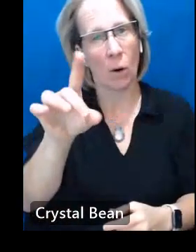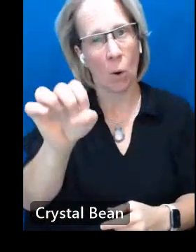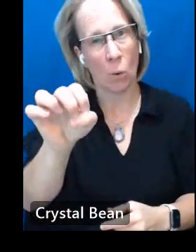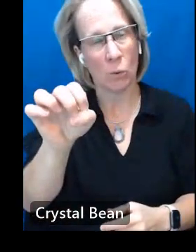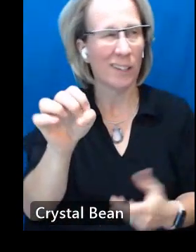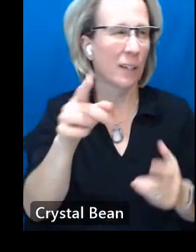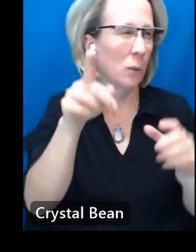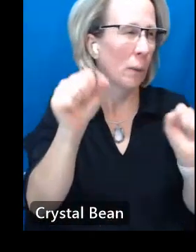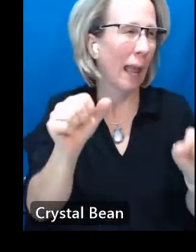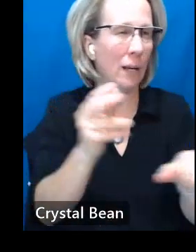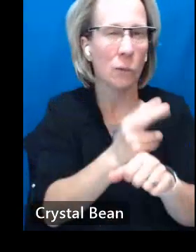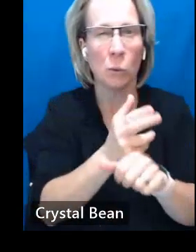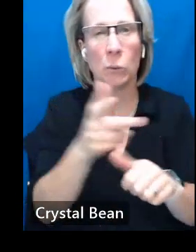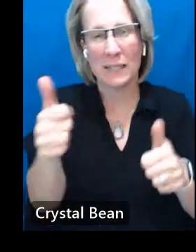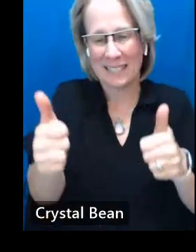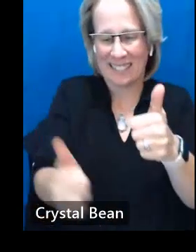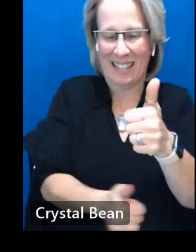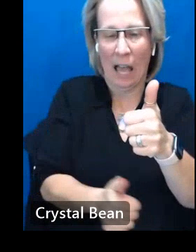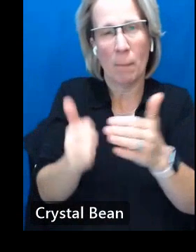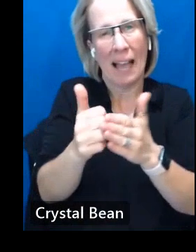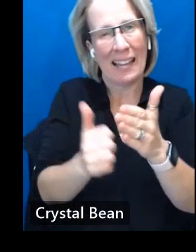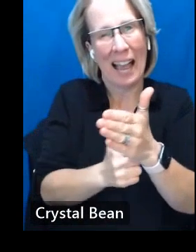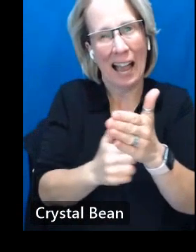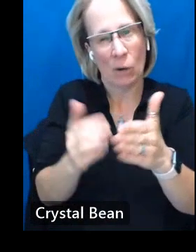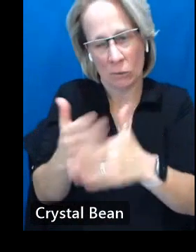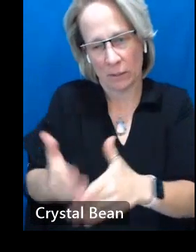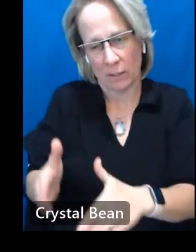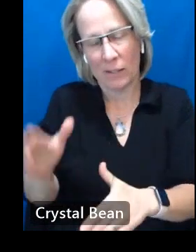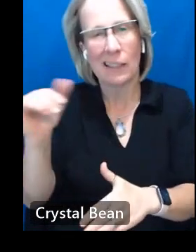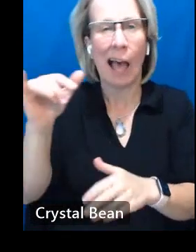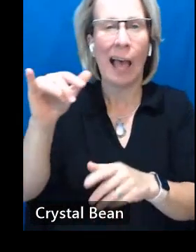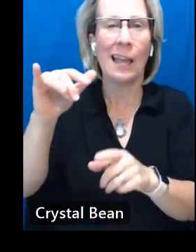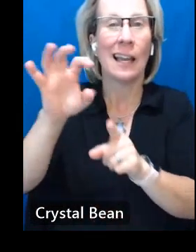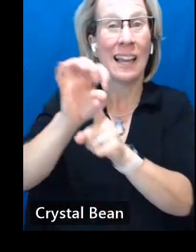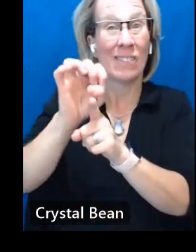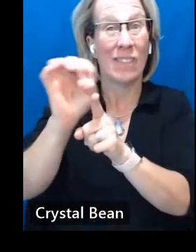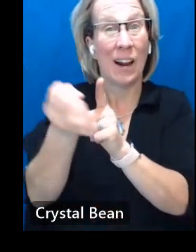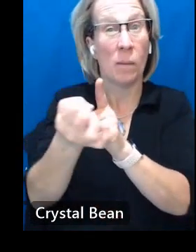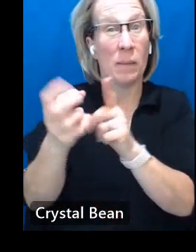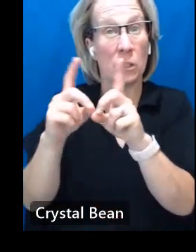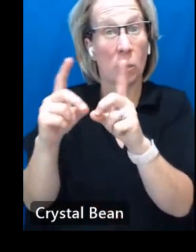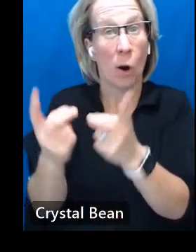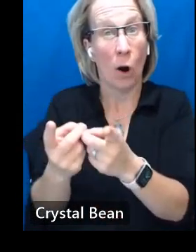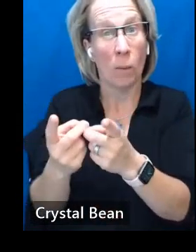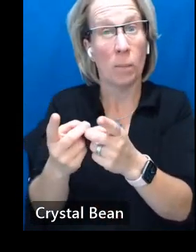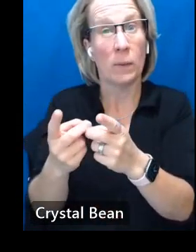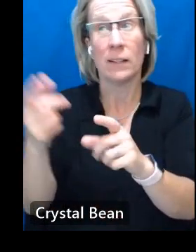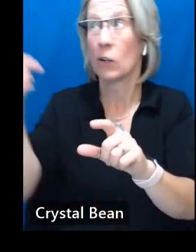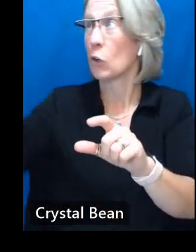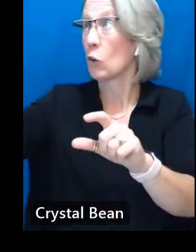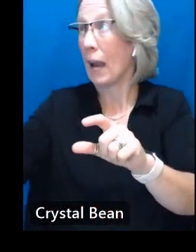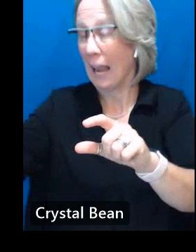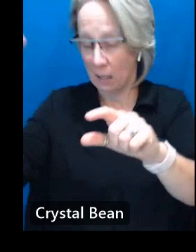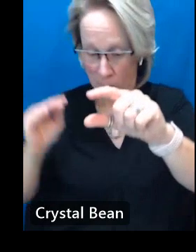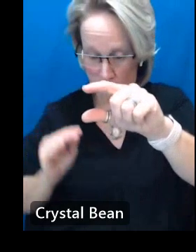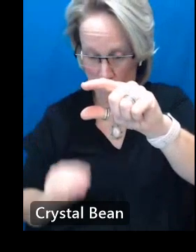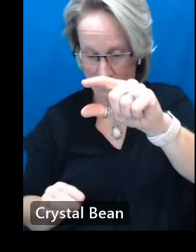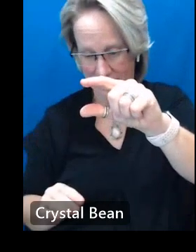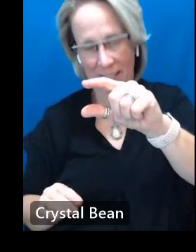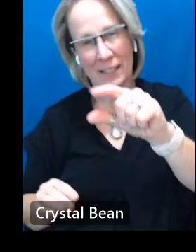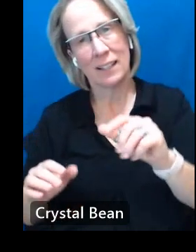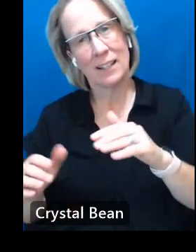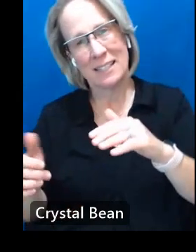sub-accounts, the environment department puts different grants in sub-accounts, I know, and then you can put